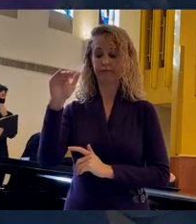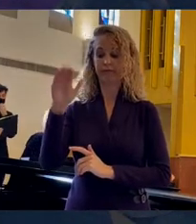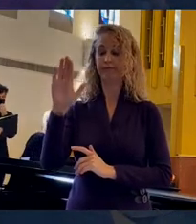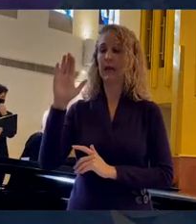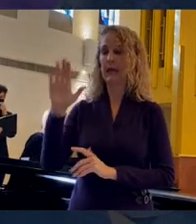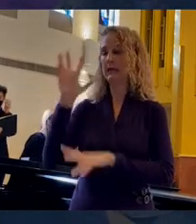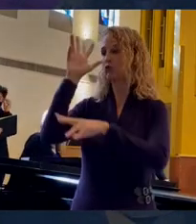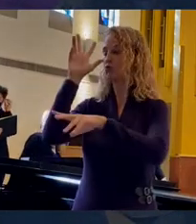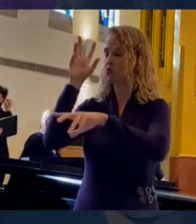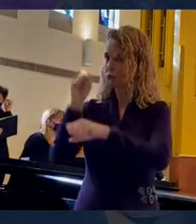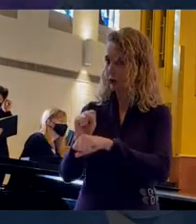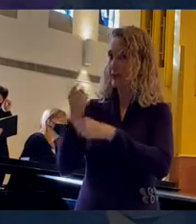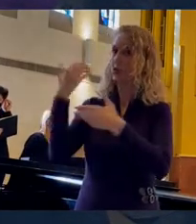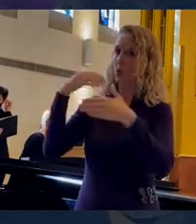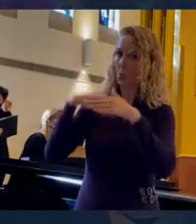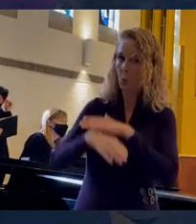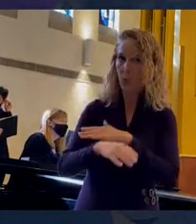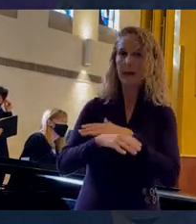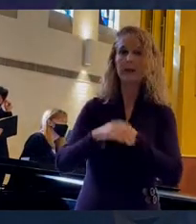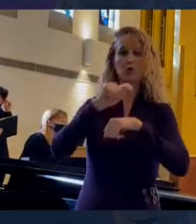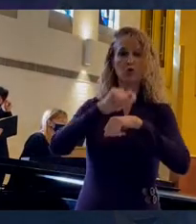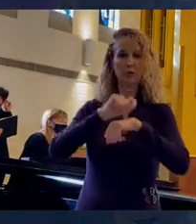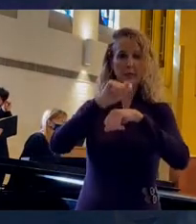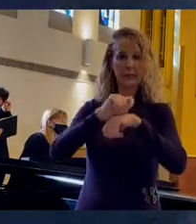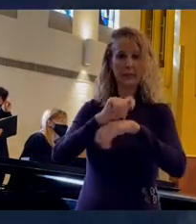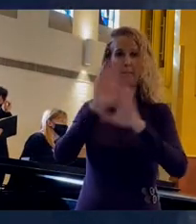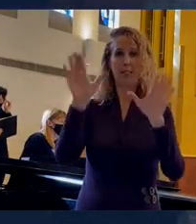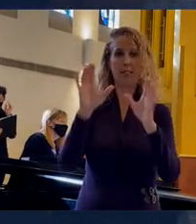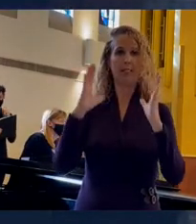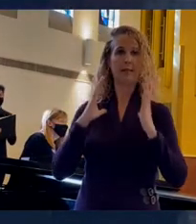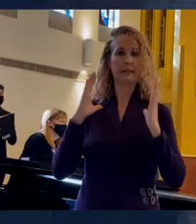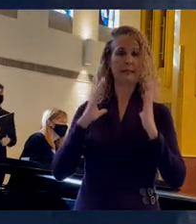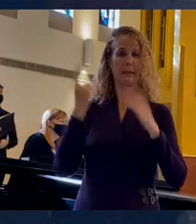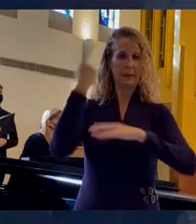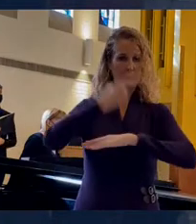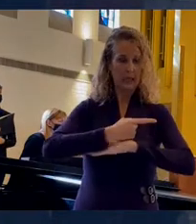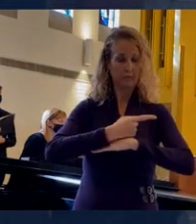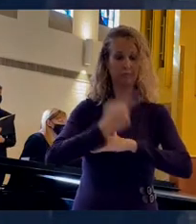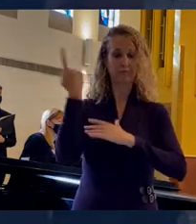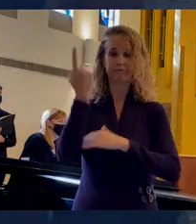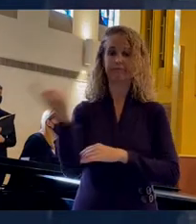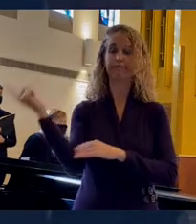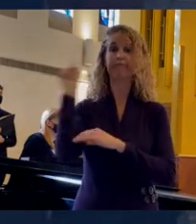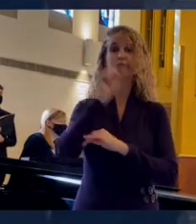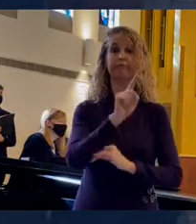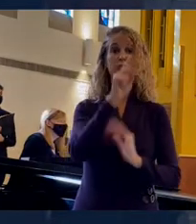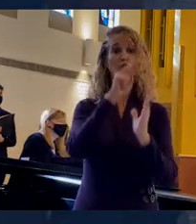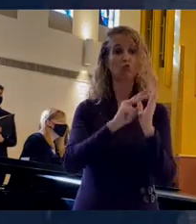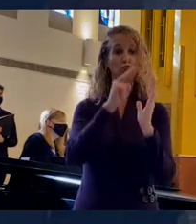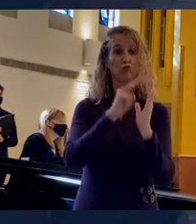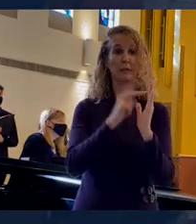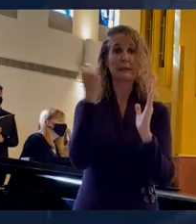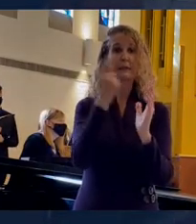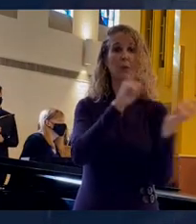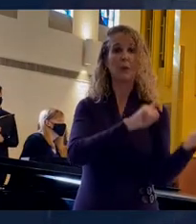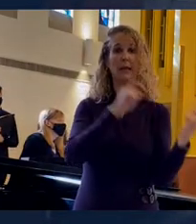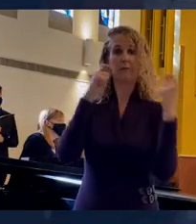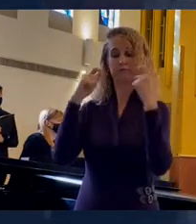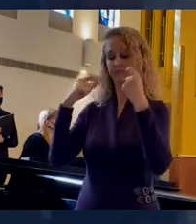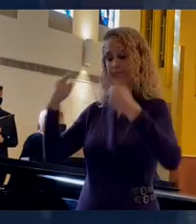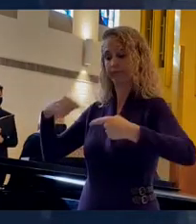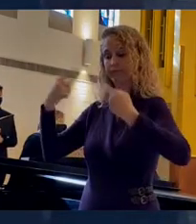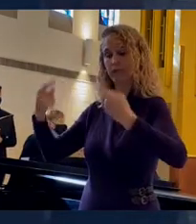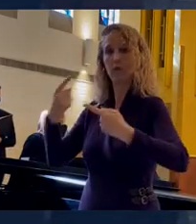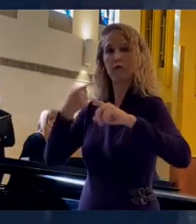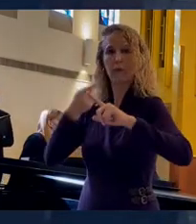According to his custom, into the synagogue on Sabbath day. He stood up to read and was handed a scroll